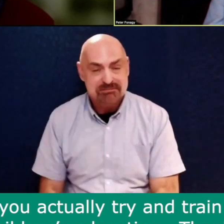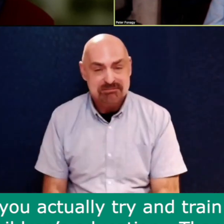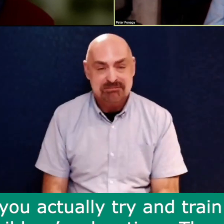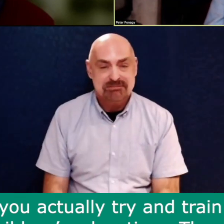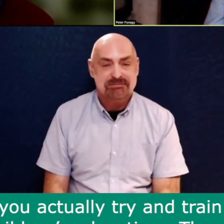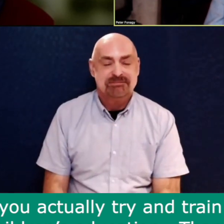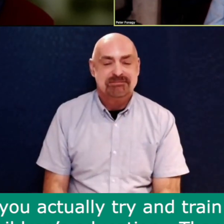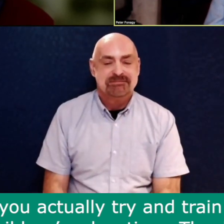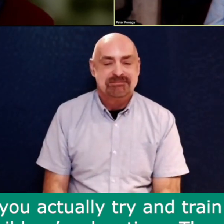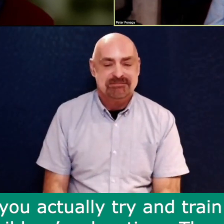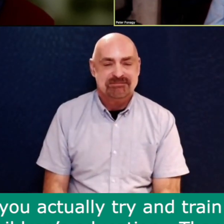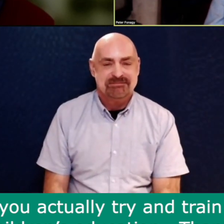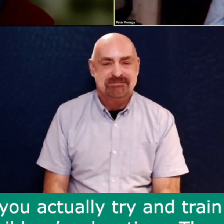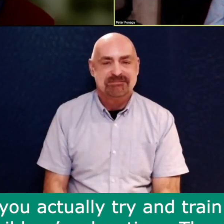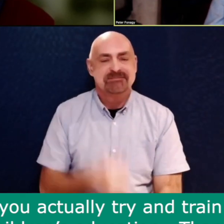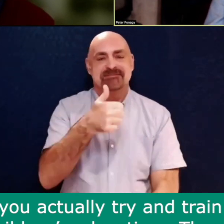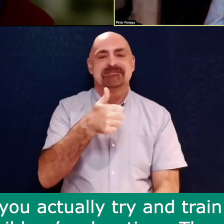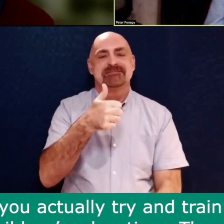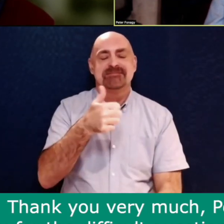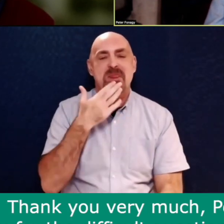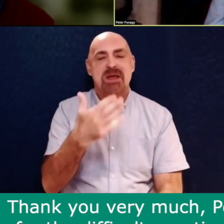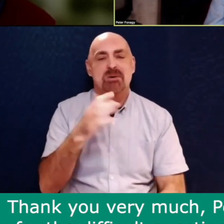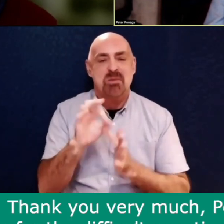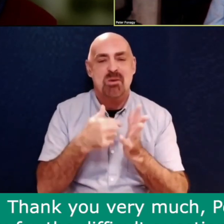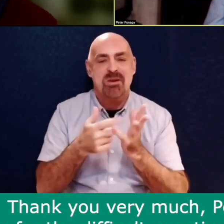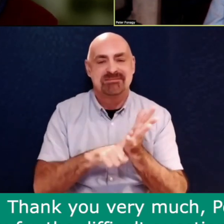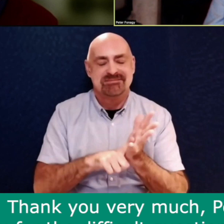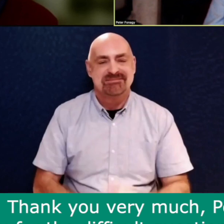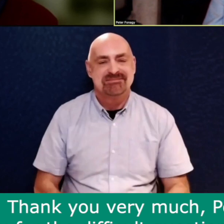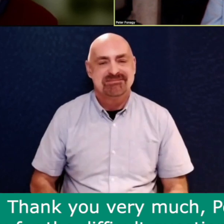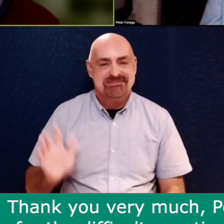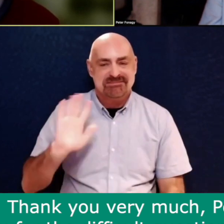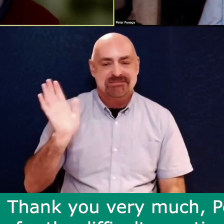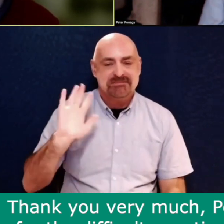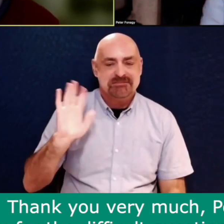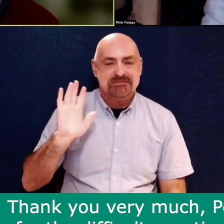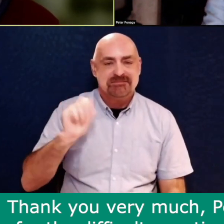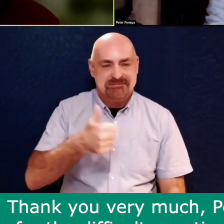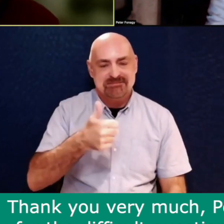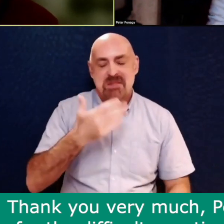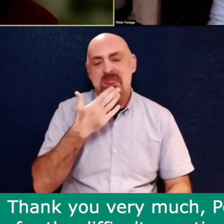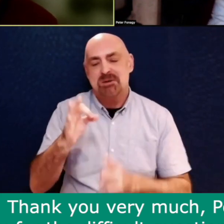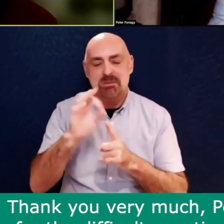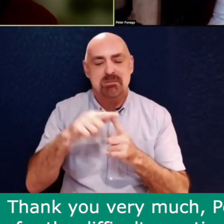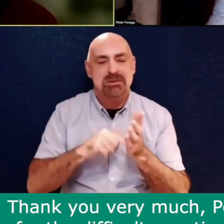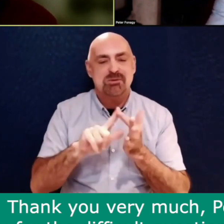education. Thank you so much, Paul. And thank you very much, Peter. Thank you for